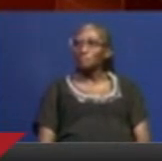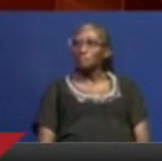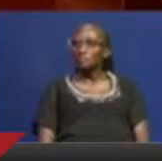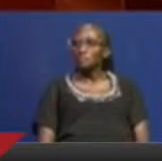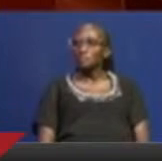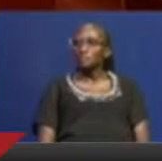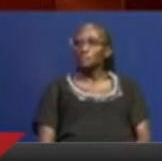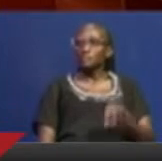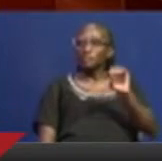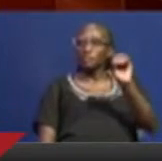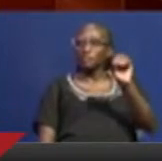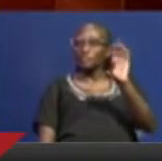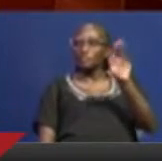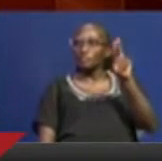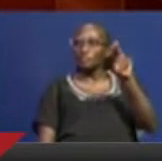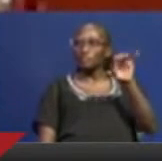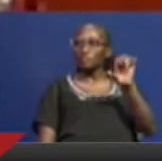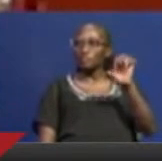Gisairo.